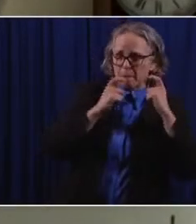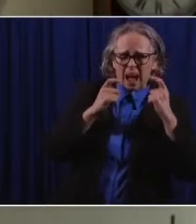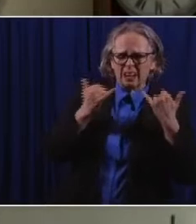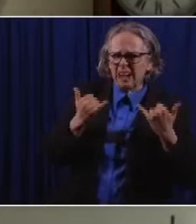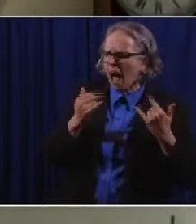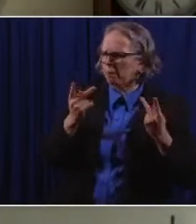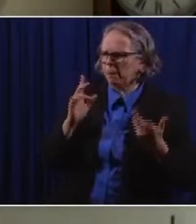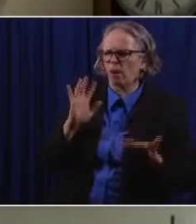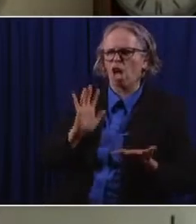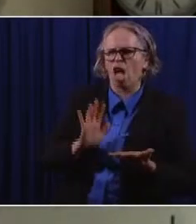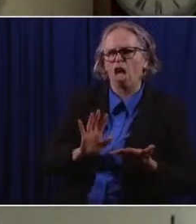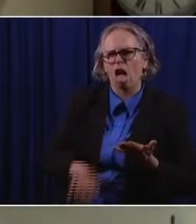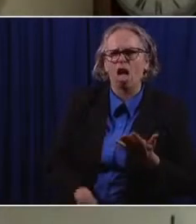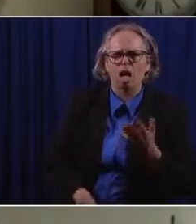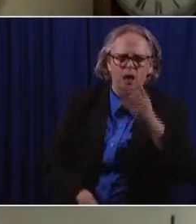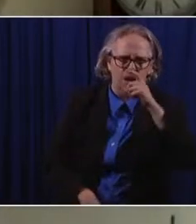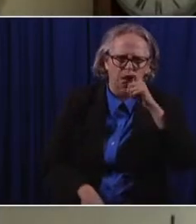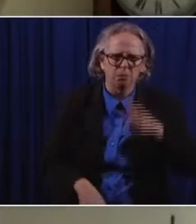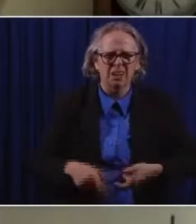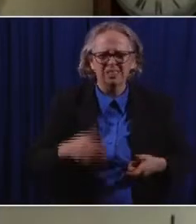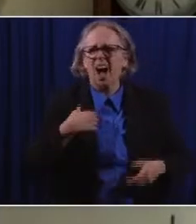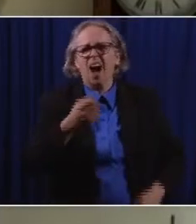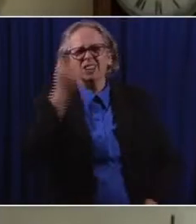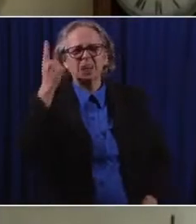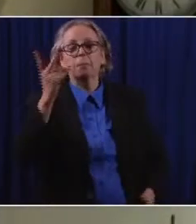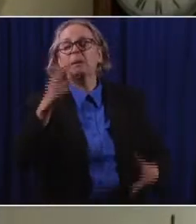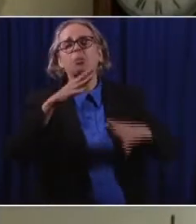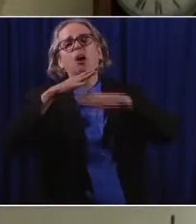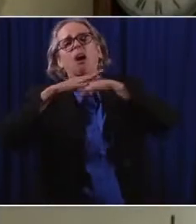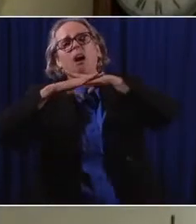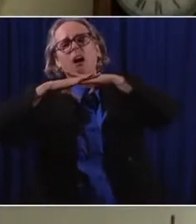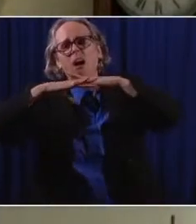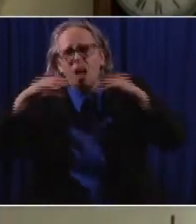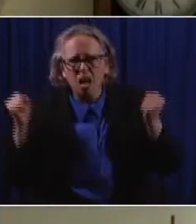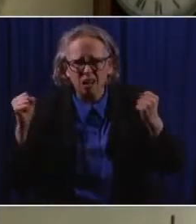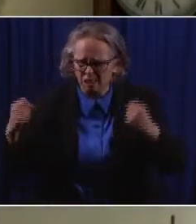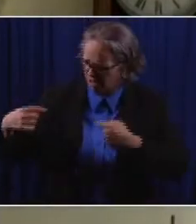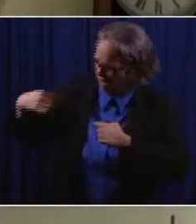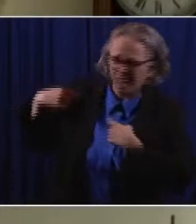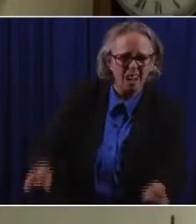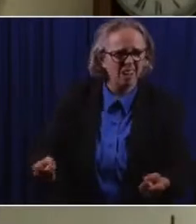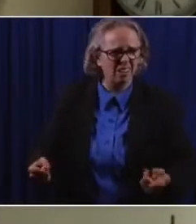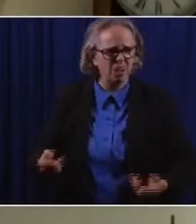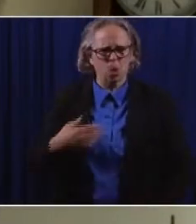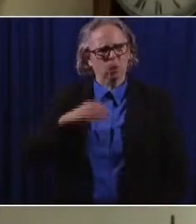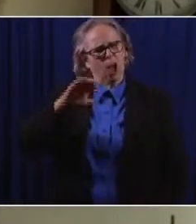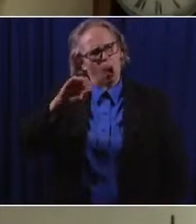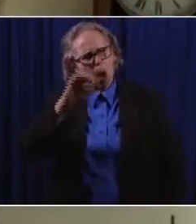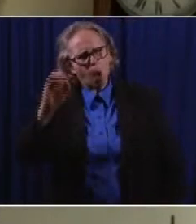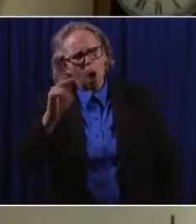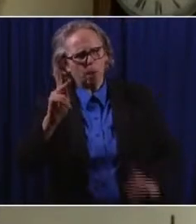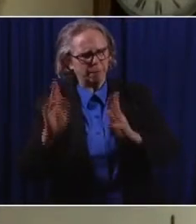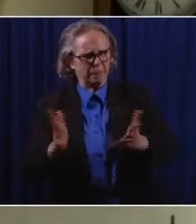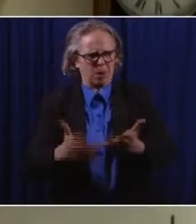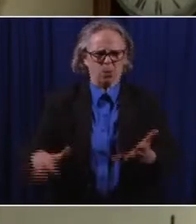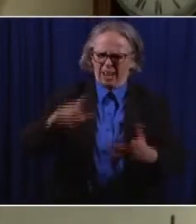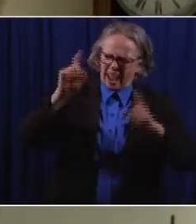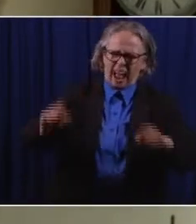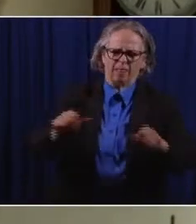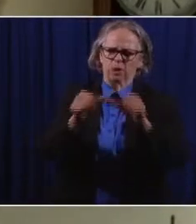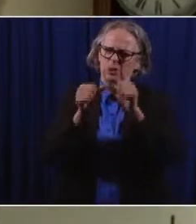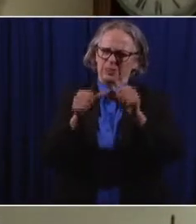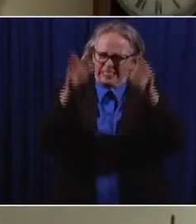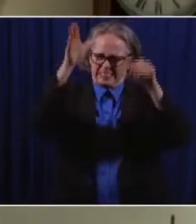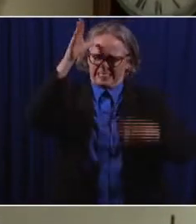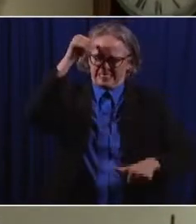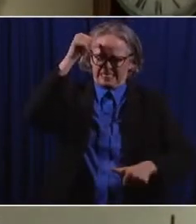People are wore out, but we're Ohioans. We can't get wore out. We got to hang in there. And by hanging in there and doing